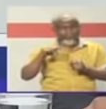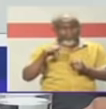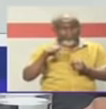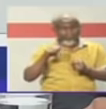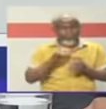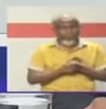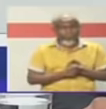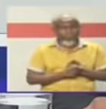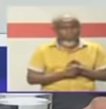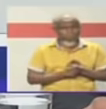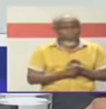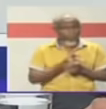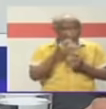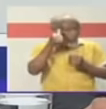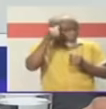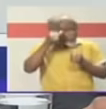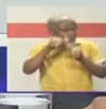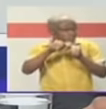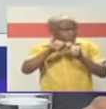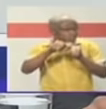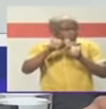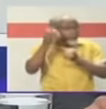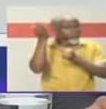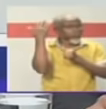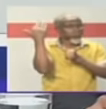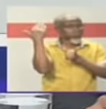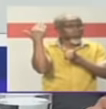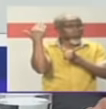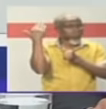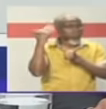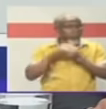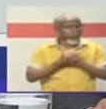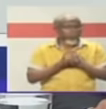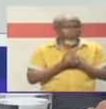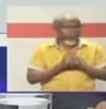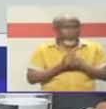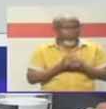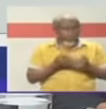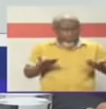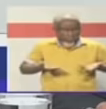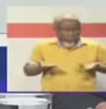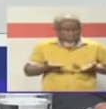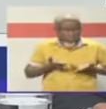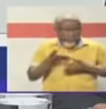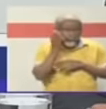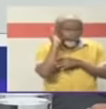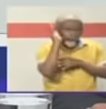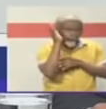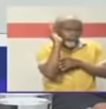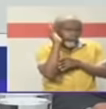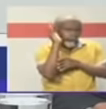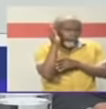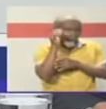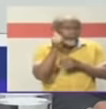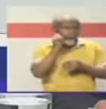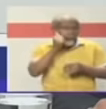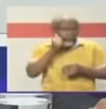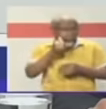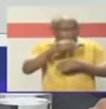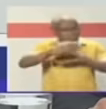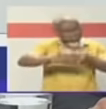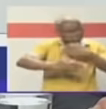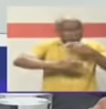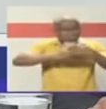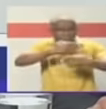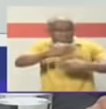Cast your mind back to the days when we were at these press conferences talking about a rolling day 7-day average of